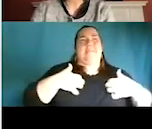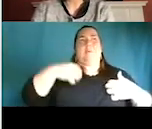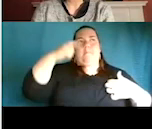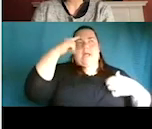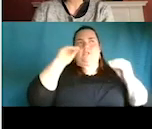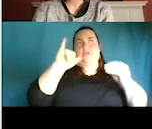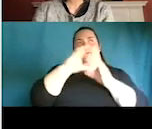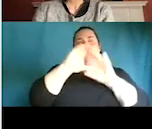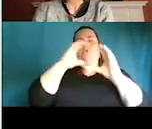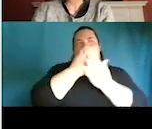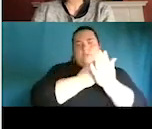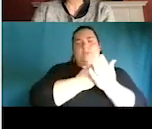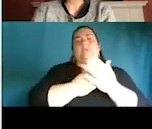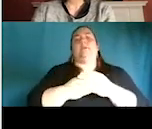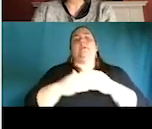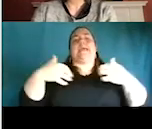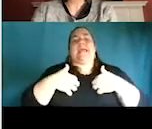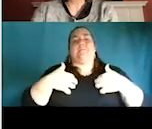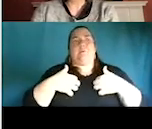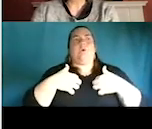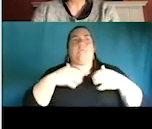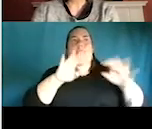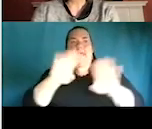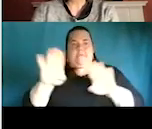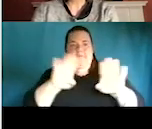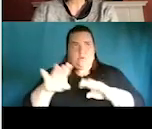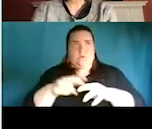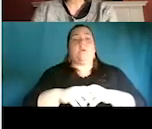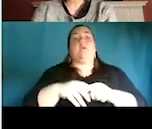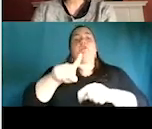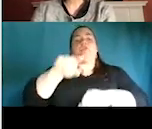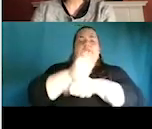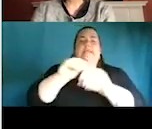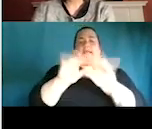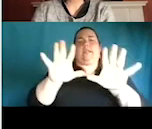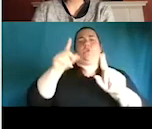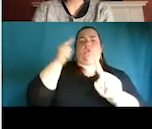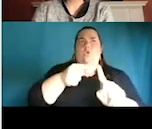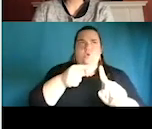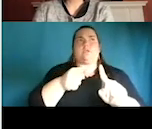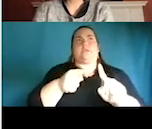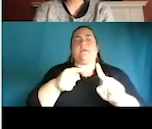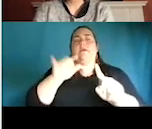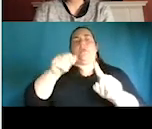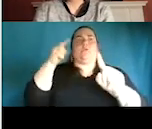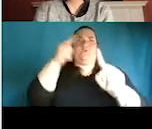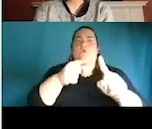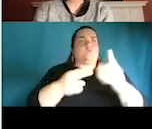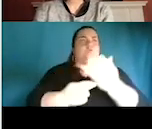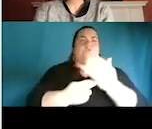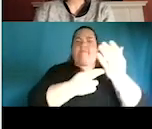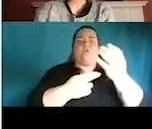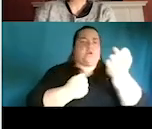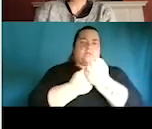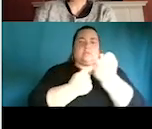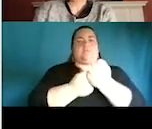Behavior. Megan set exceptionally clear goals, which were consistently reinforced throughout the course. She